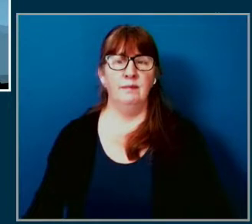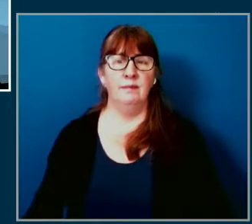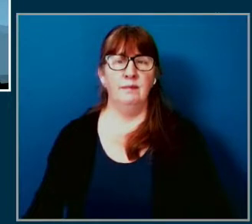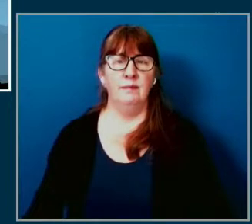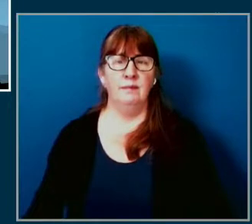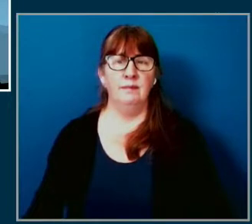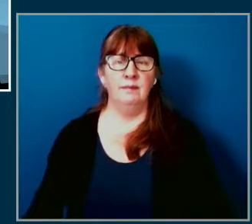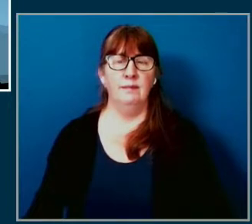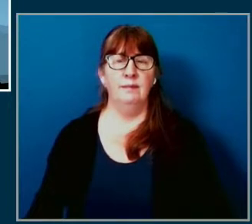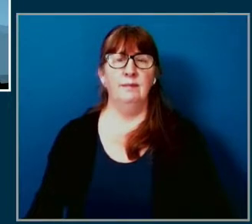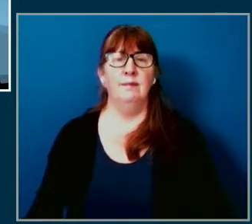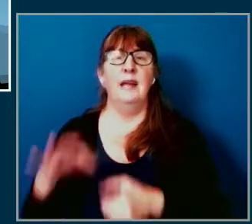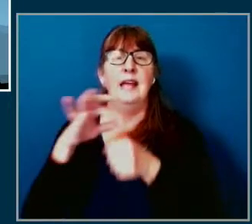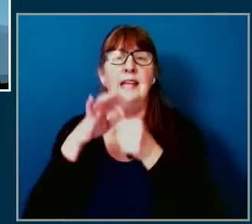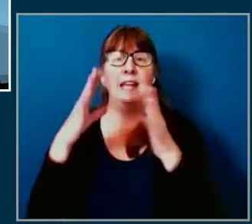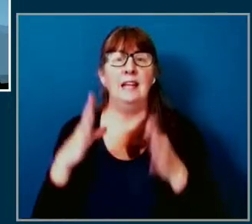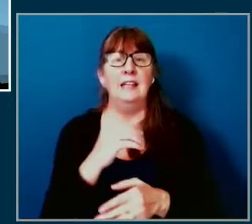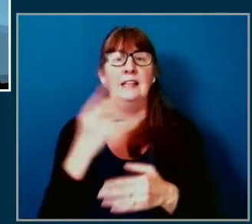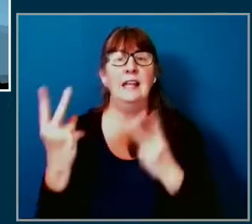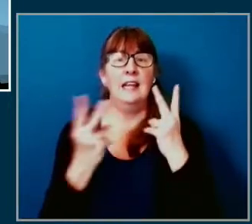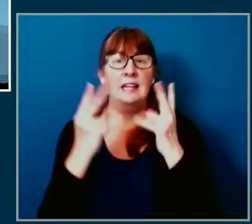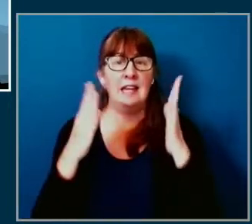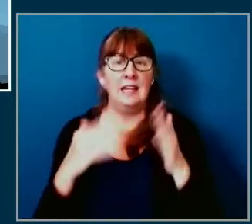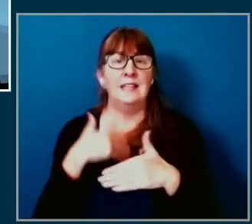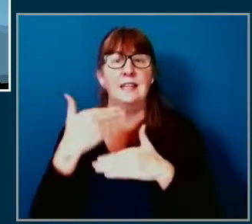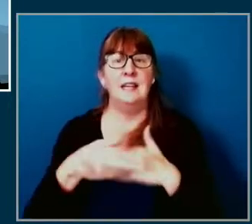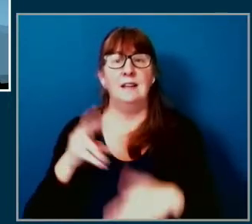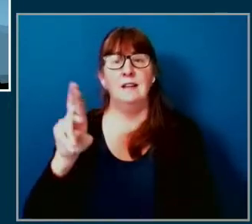Delegates and guests, next up is RICARDO LARA.